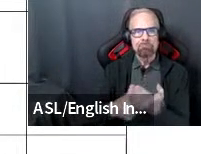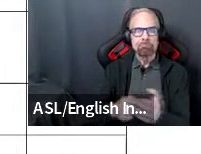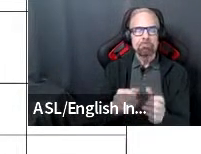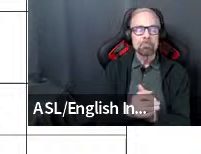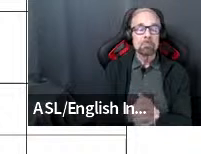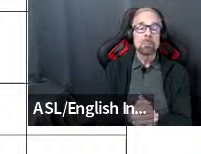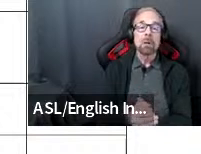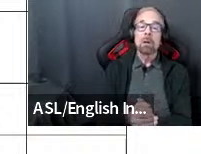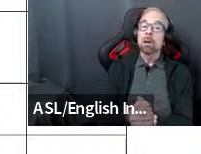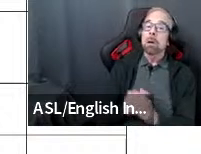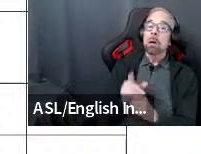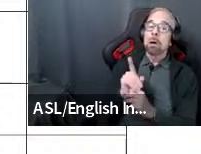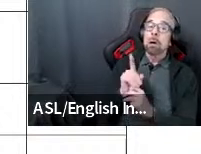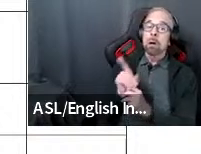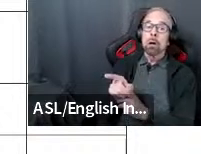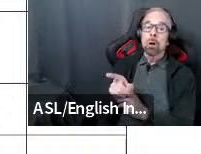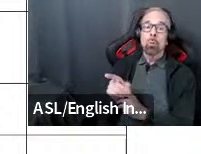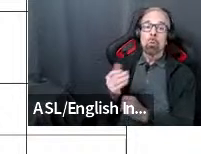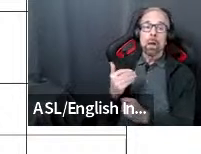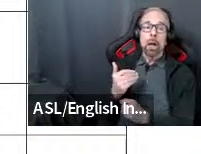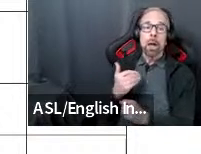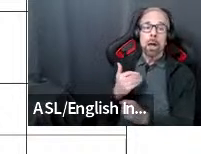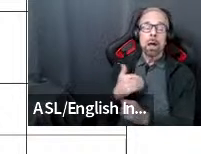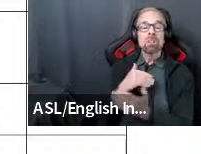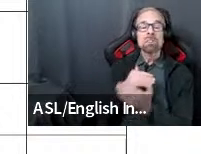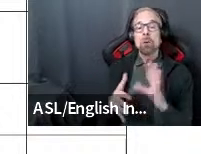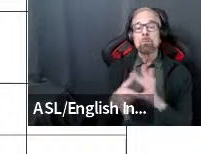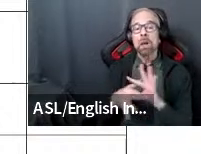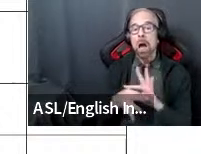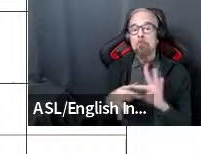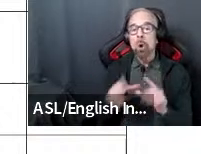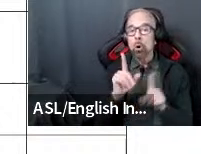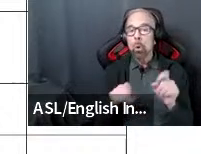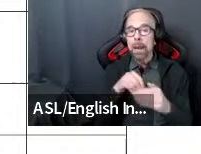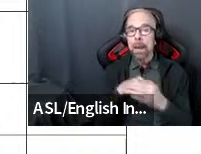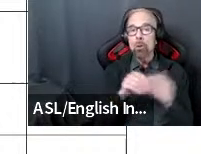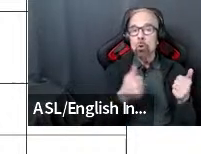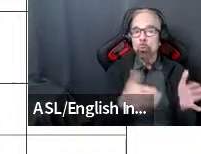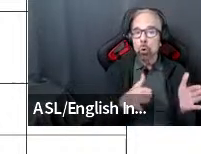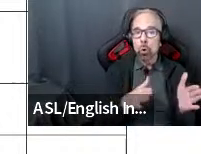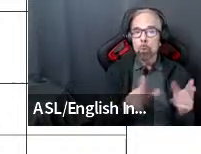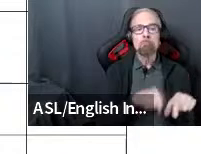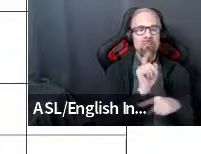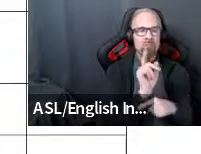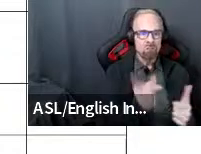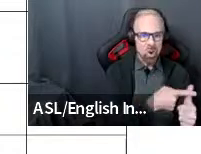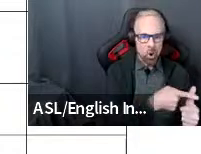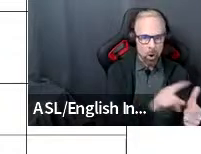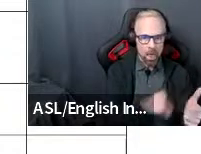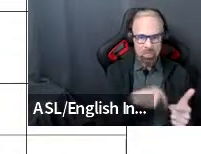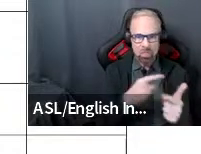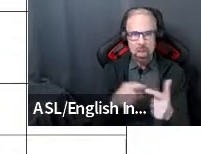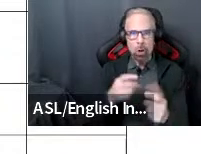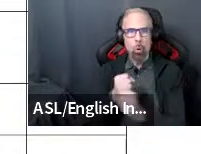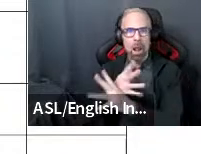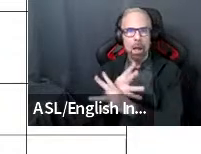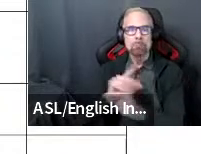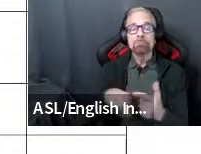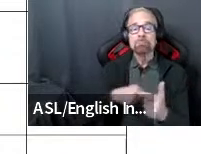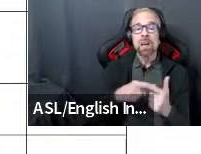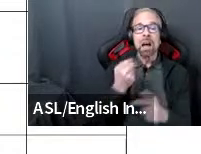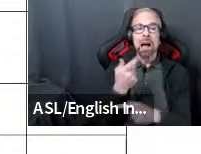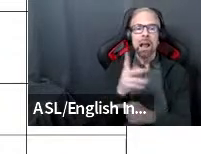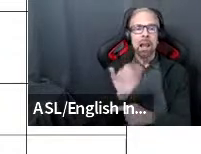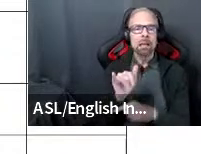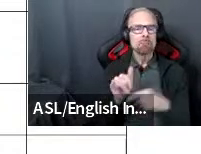So we have some comments or questions in the room, and then we'll go to online as well. Holly, go ahead. Don't